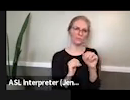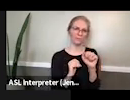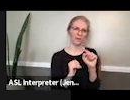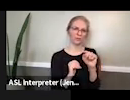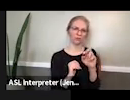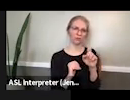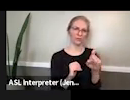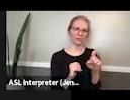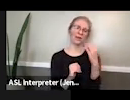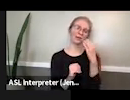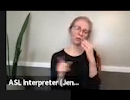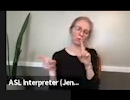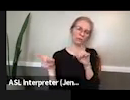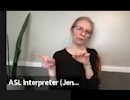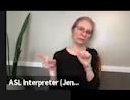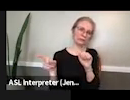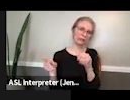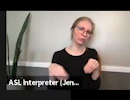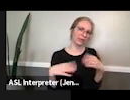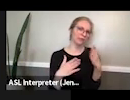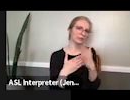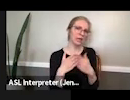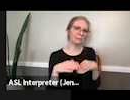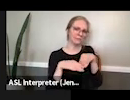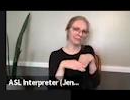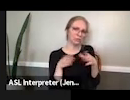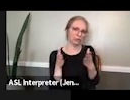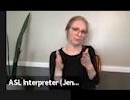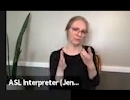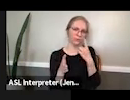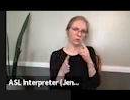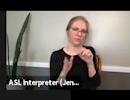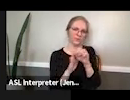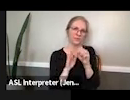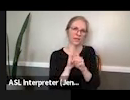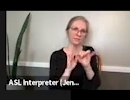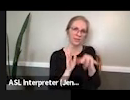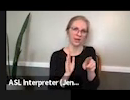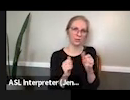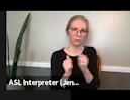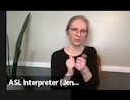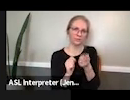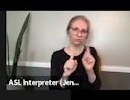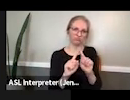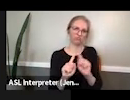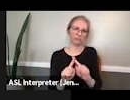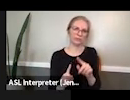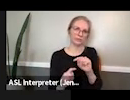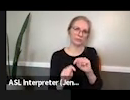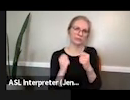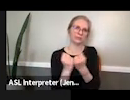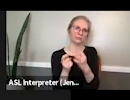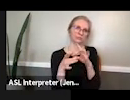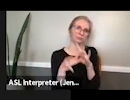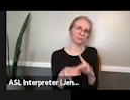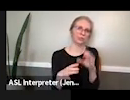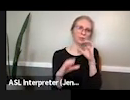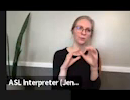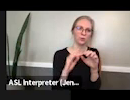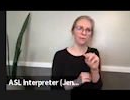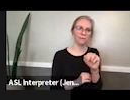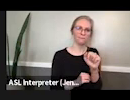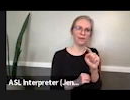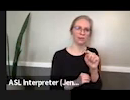been providing some in-service in the state of Indiana with a couple teams right now around the communication matrix, which